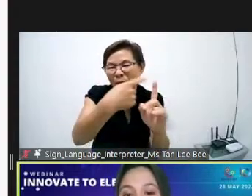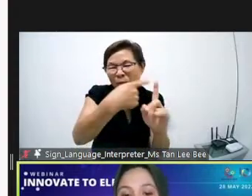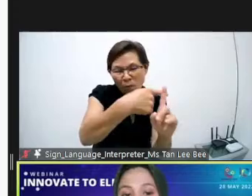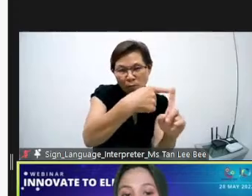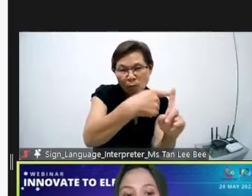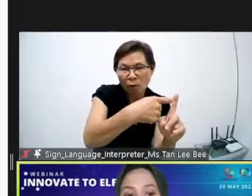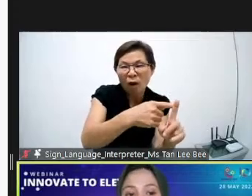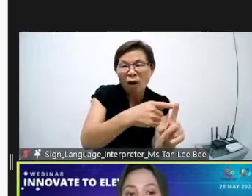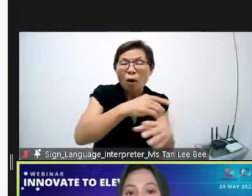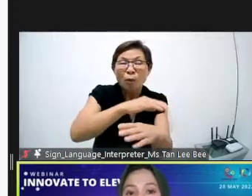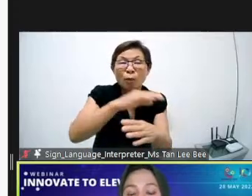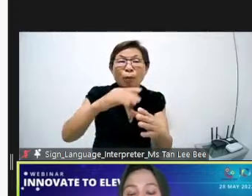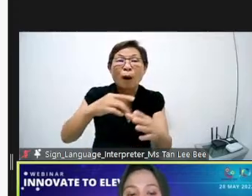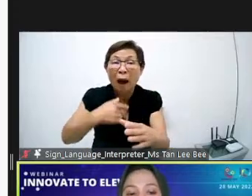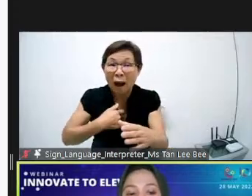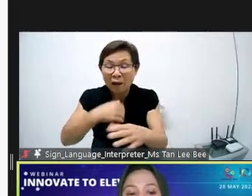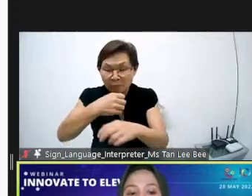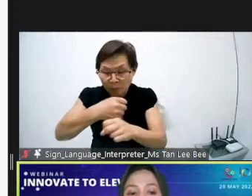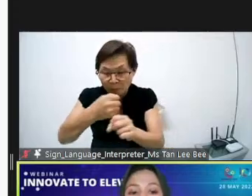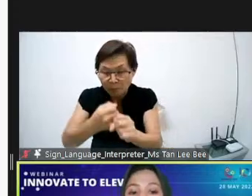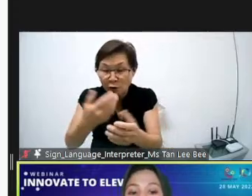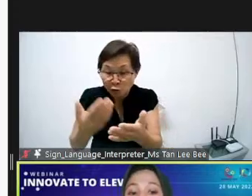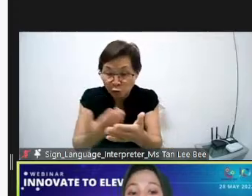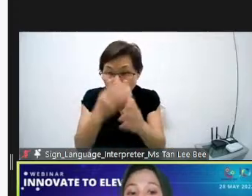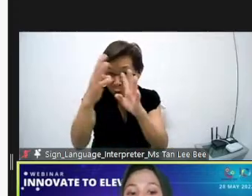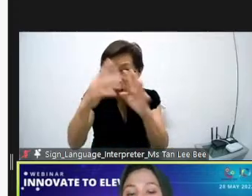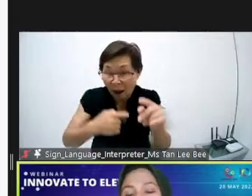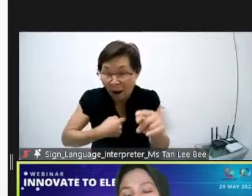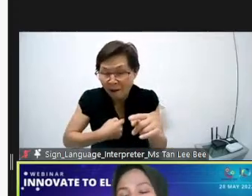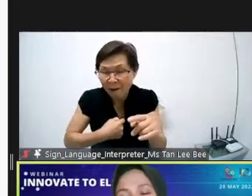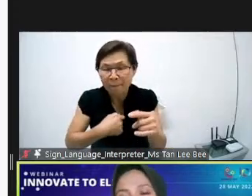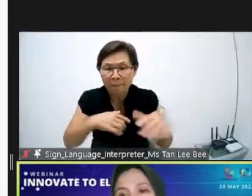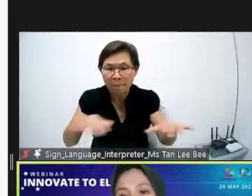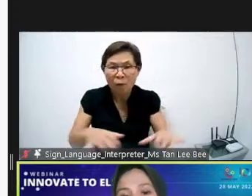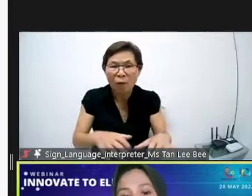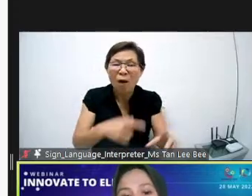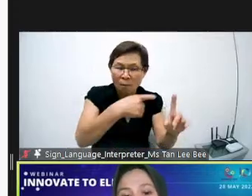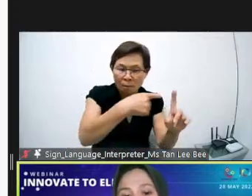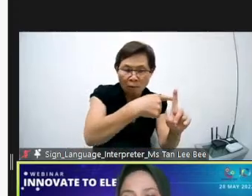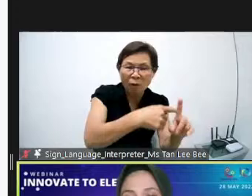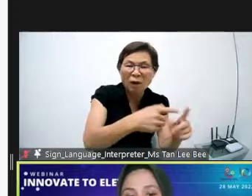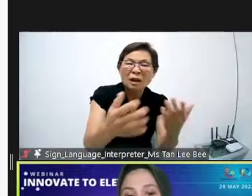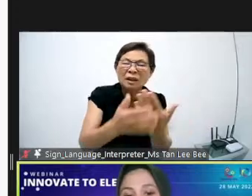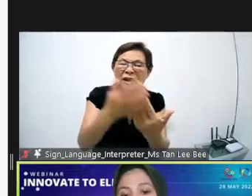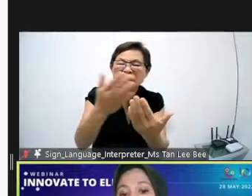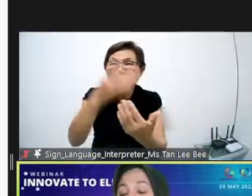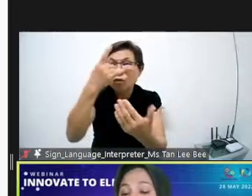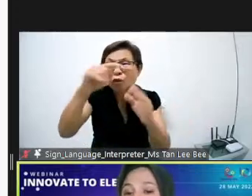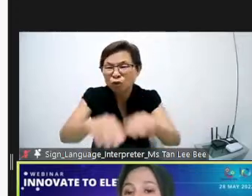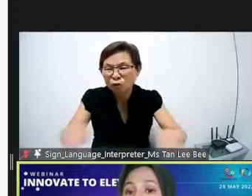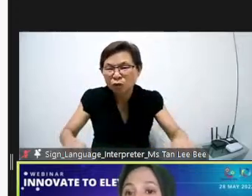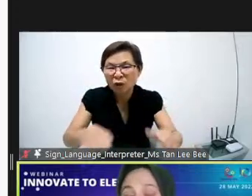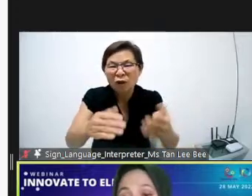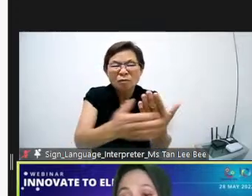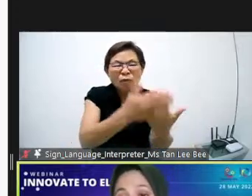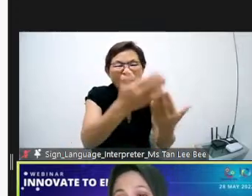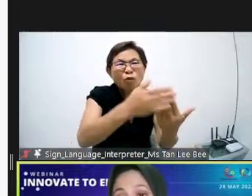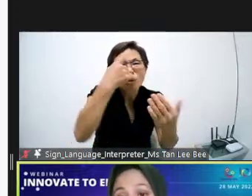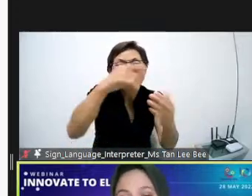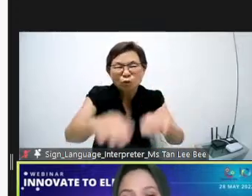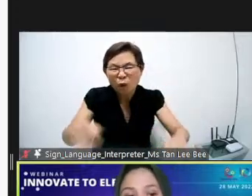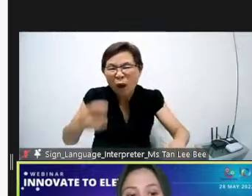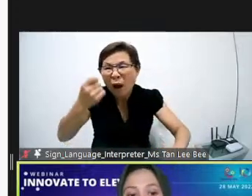this innovation. First, it is easier for my student to understand the material